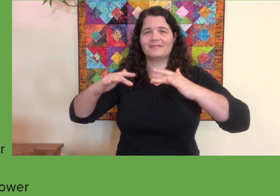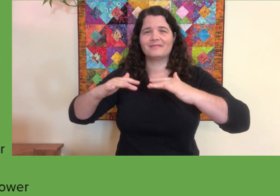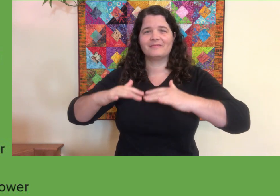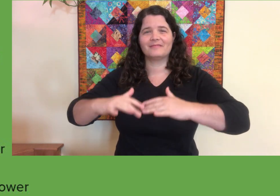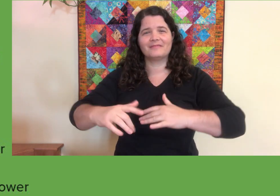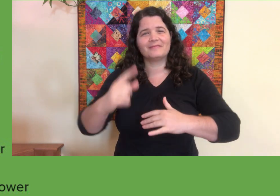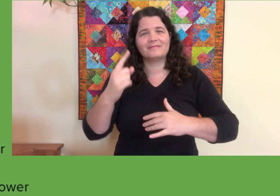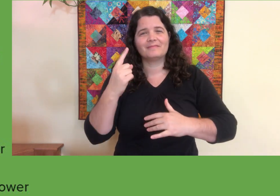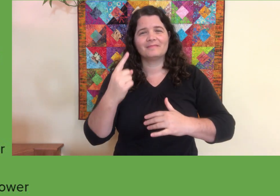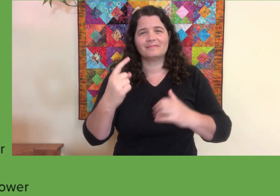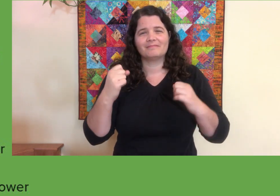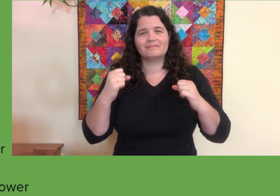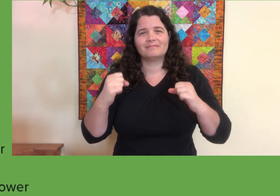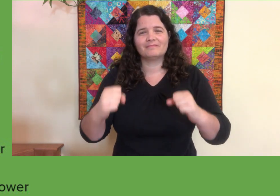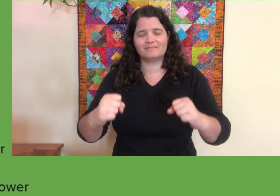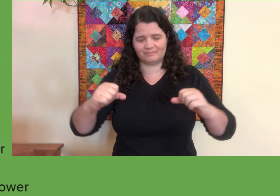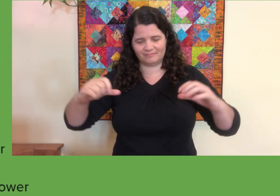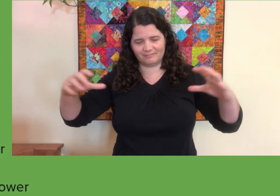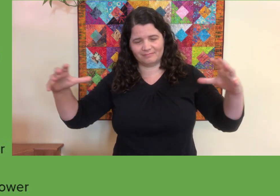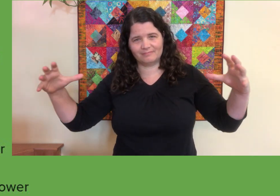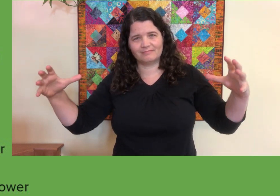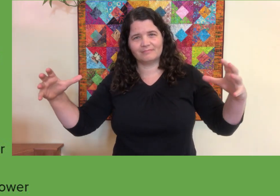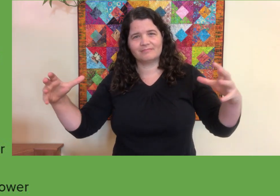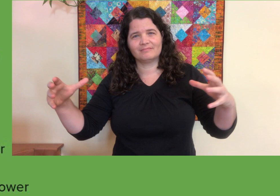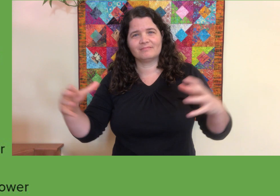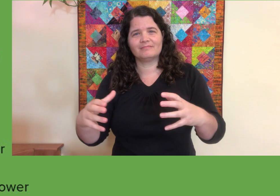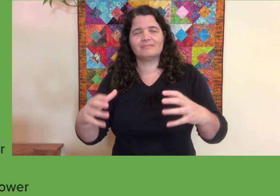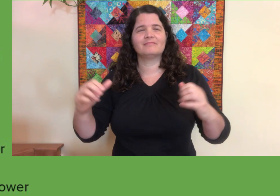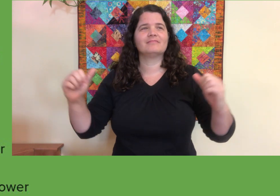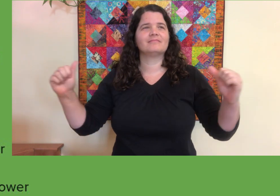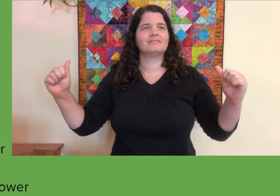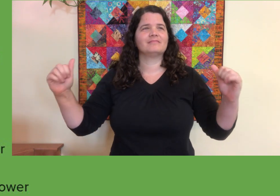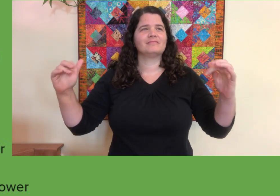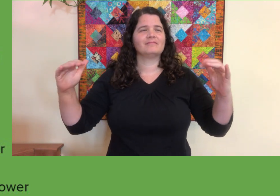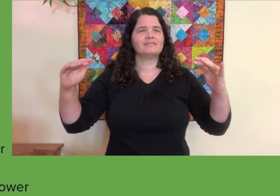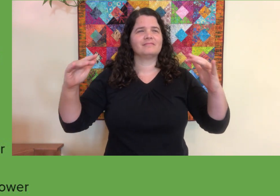gathered here in one strong body,